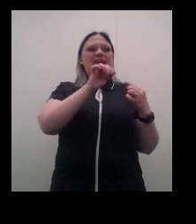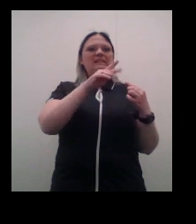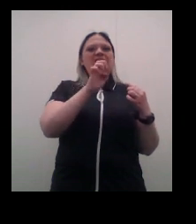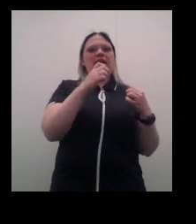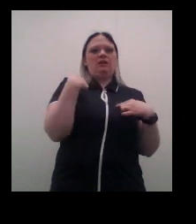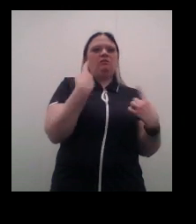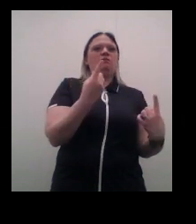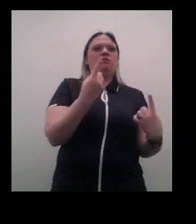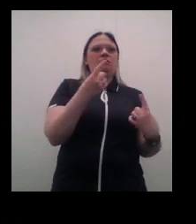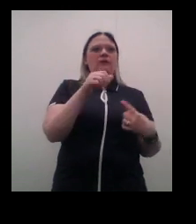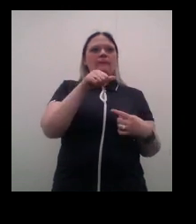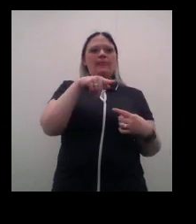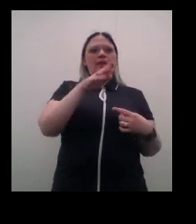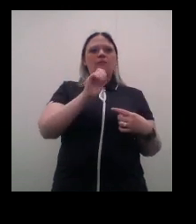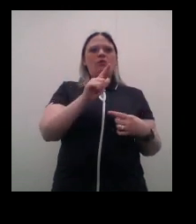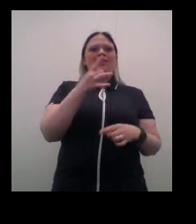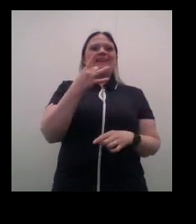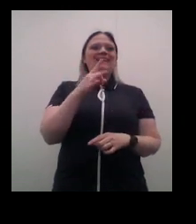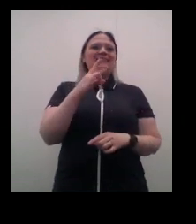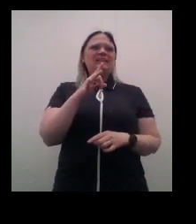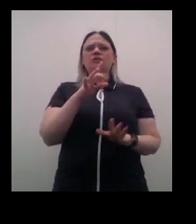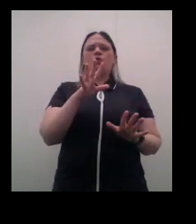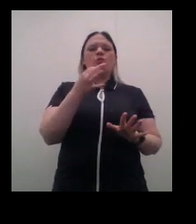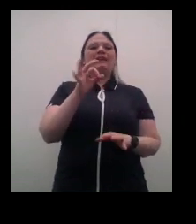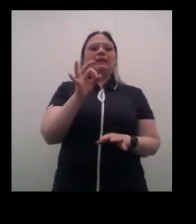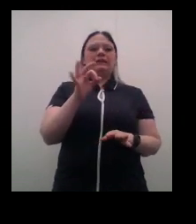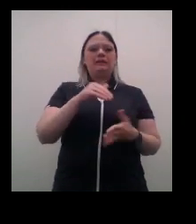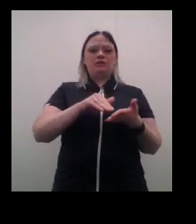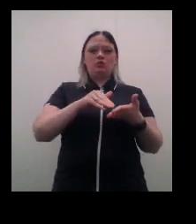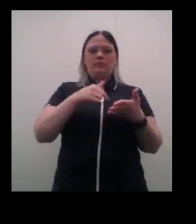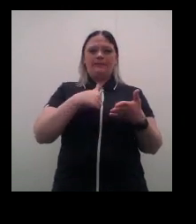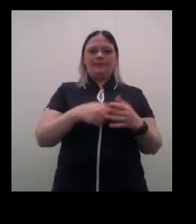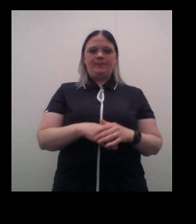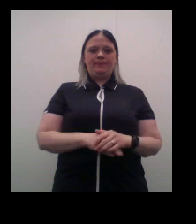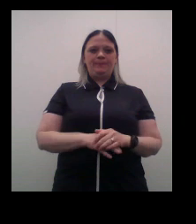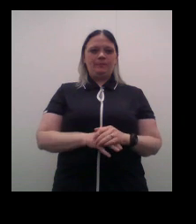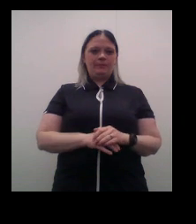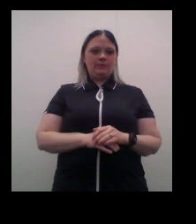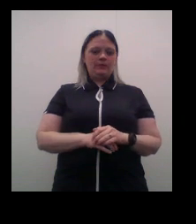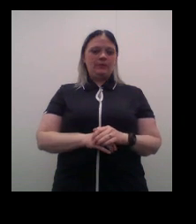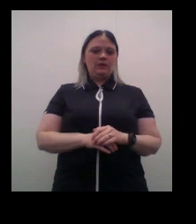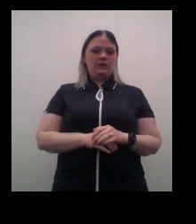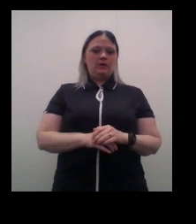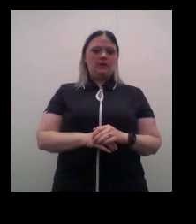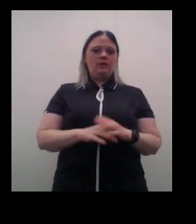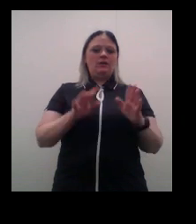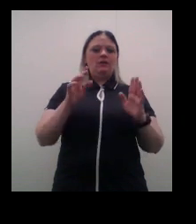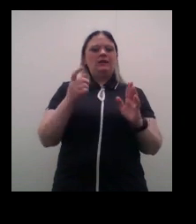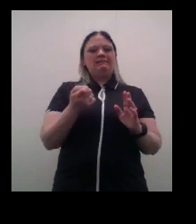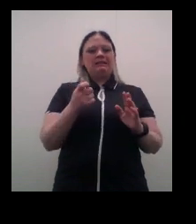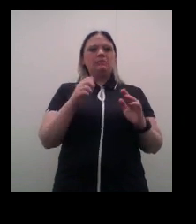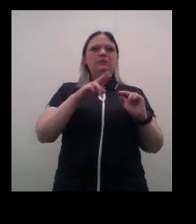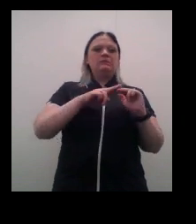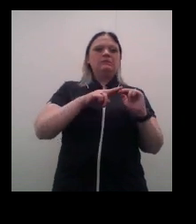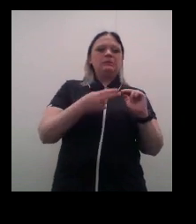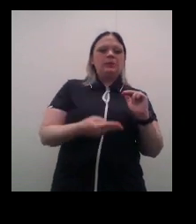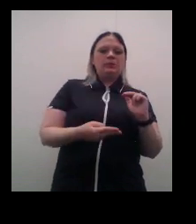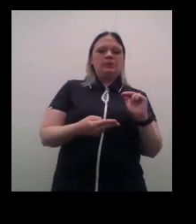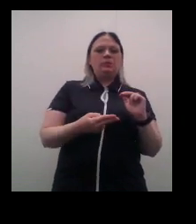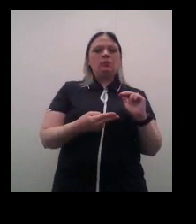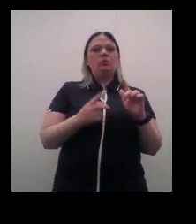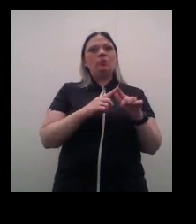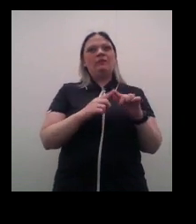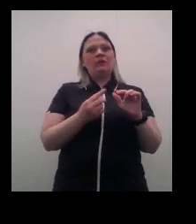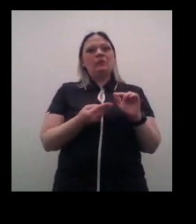back on April 18th or 19th, excuse me. And we have the slight declination since then, a little growth this last few